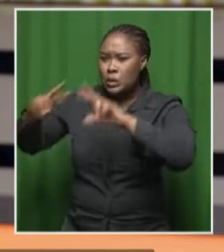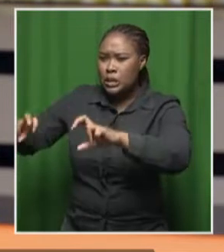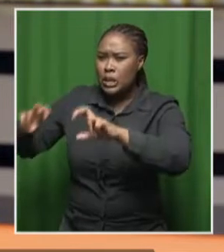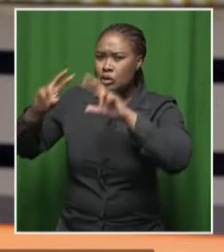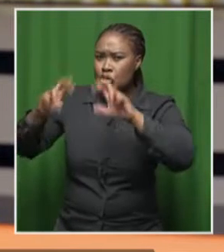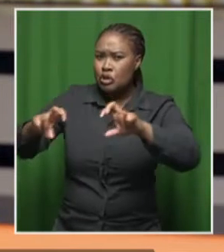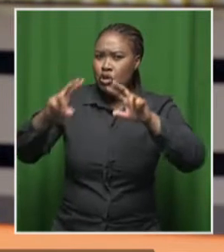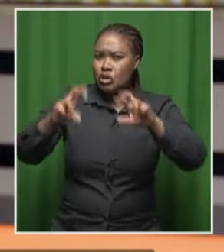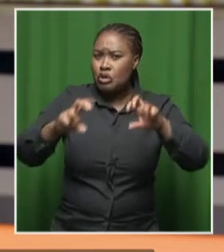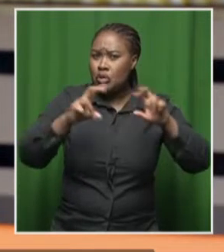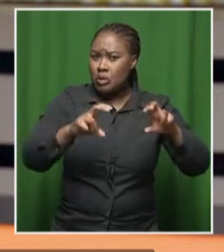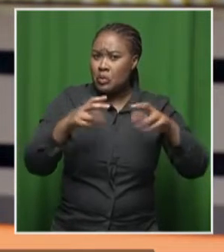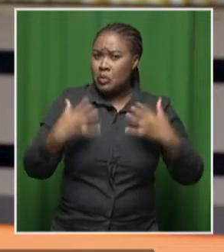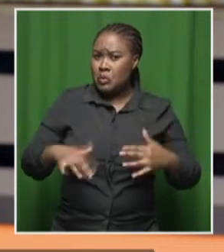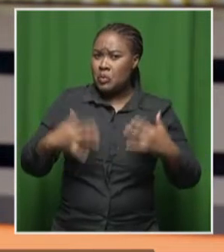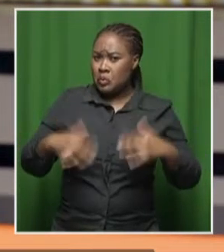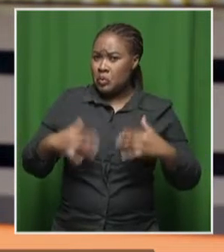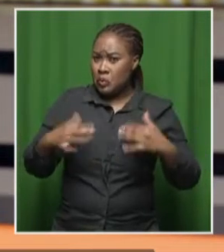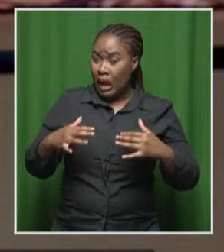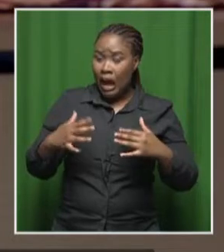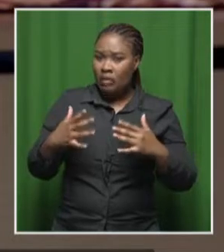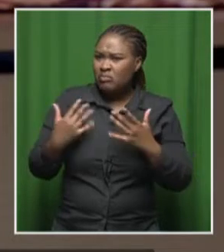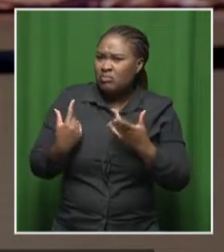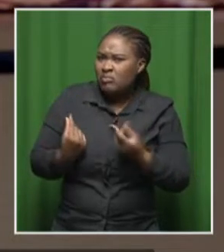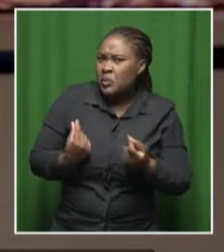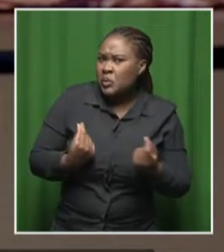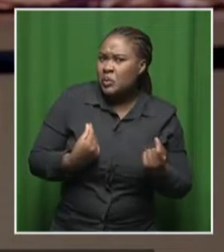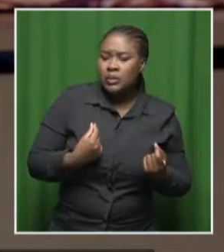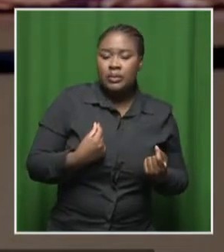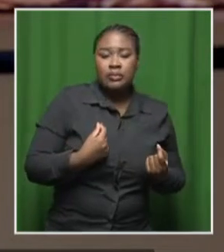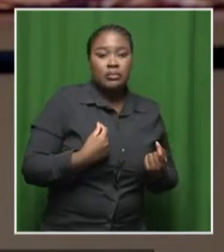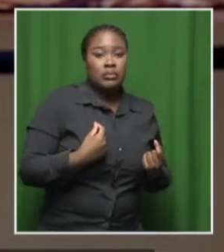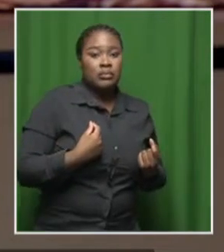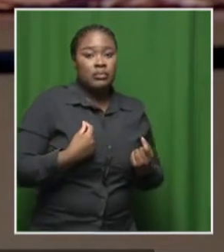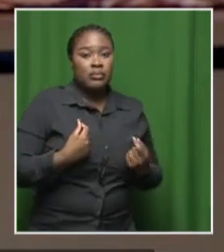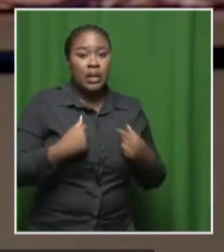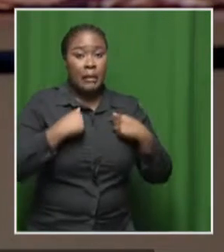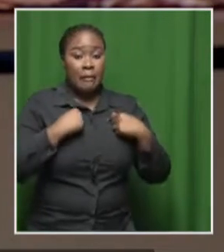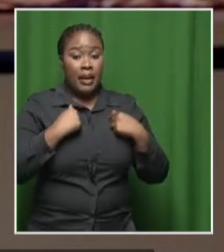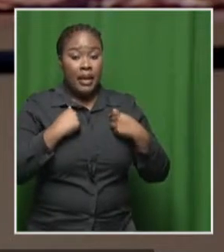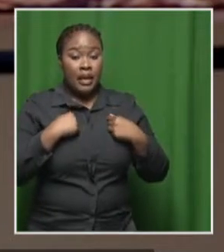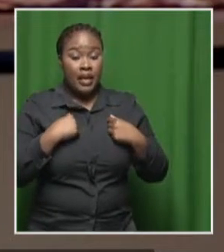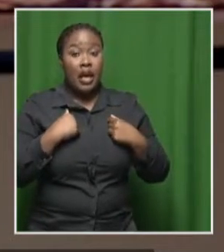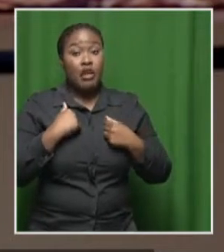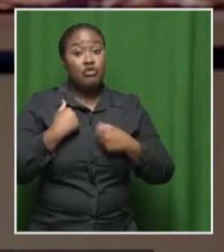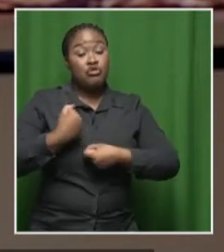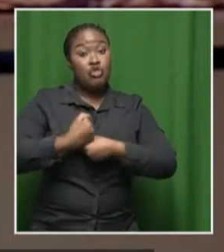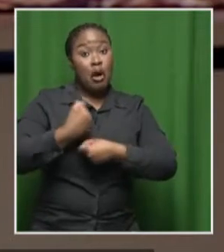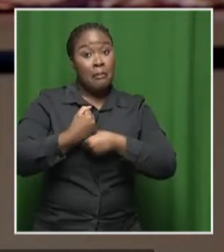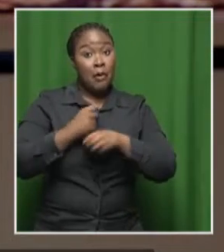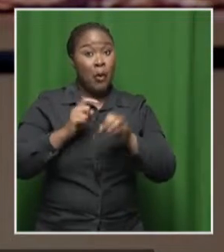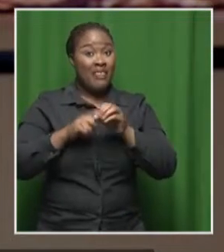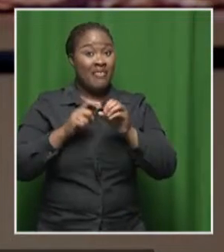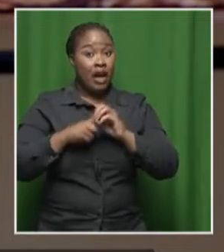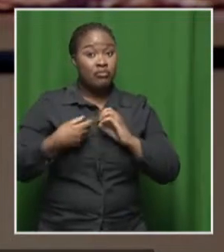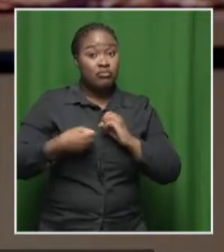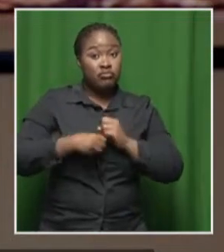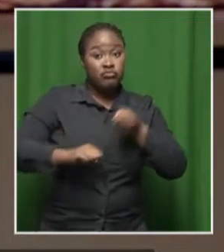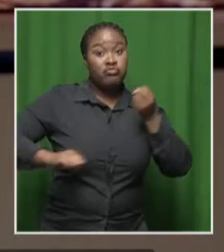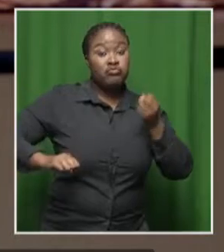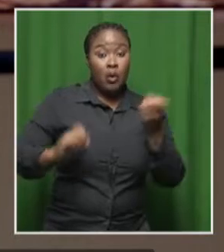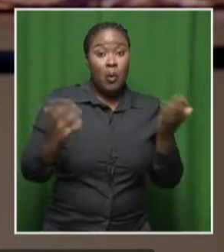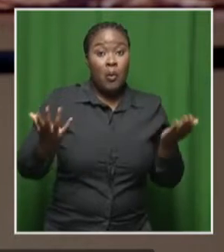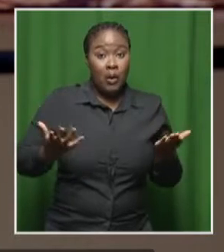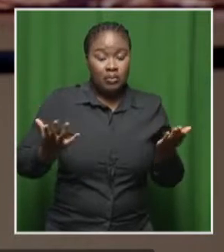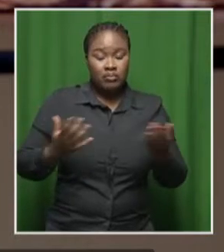undergo to write this book? Simpiwe, I'm highly qualified as a town planner, and when I entered into what